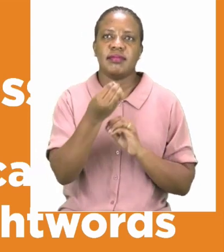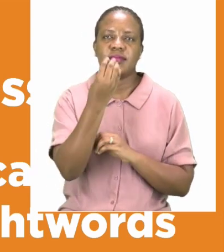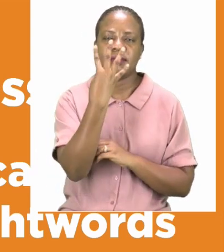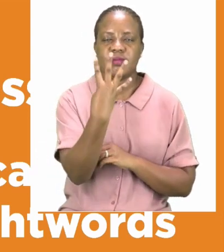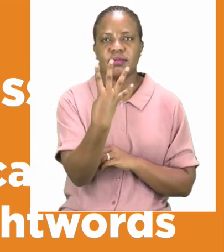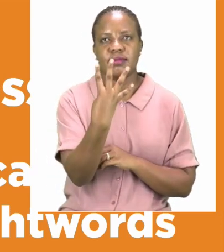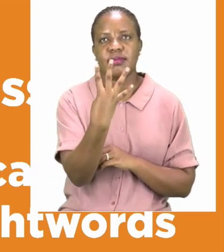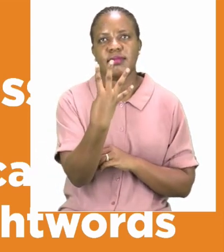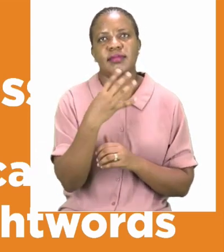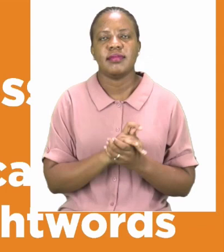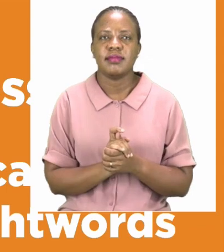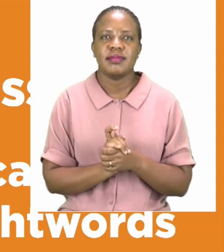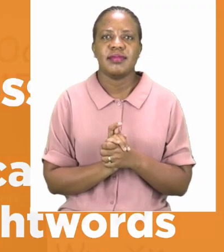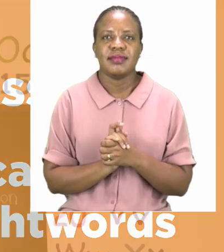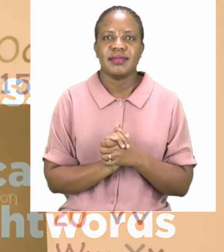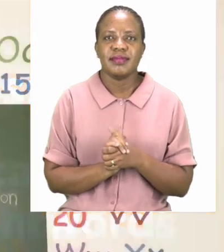4.